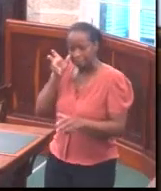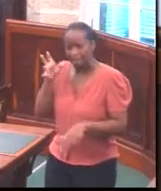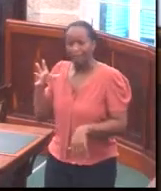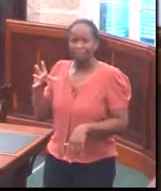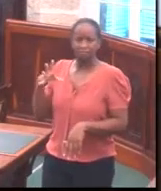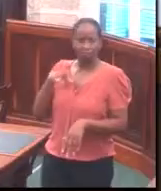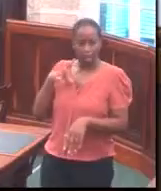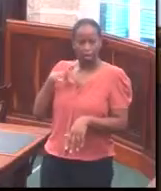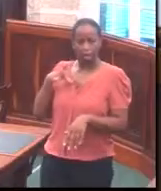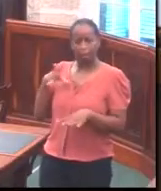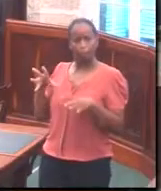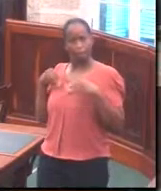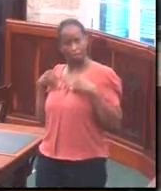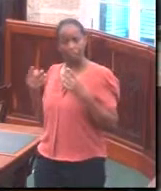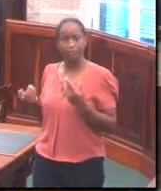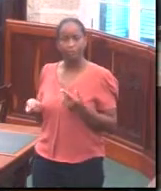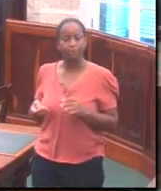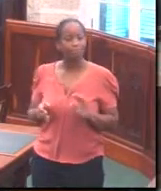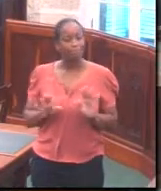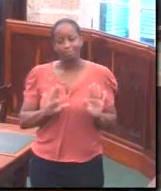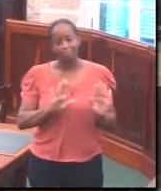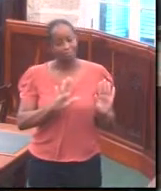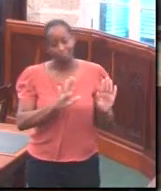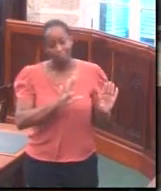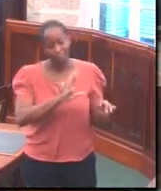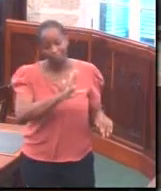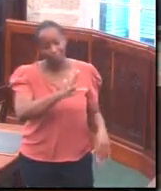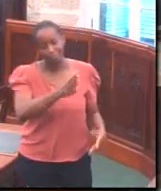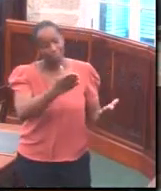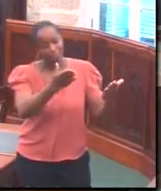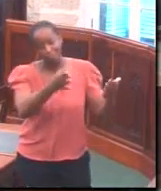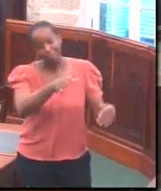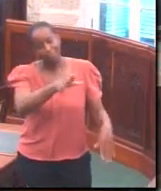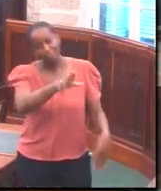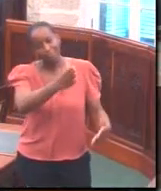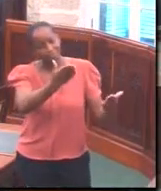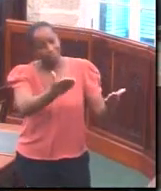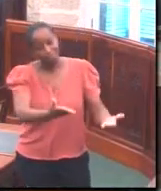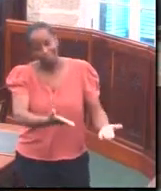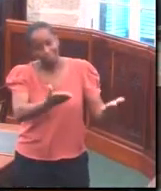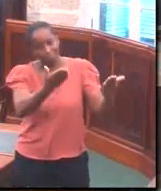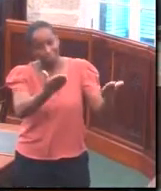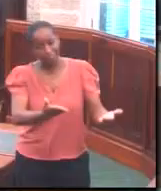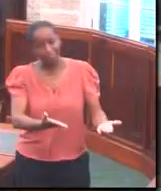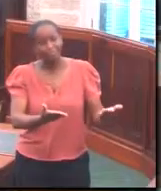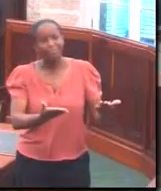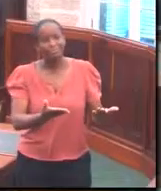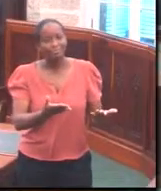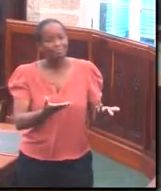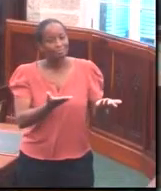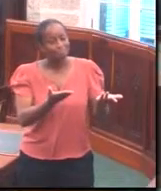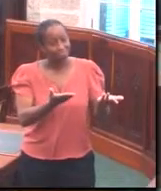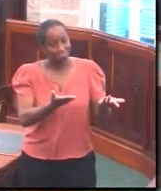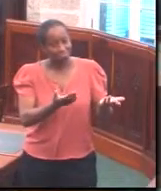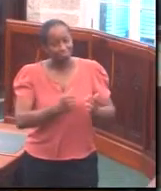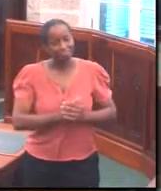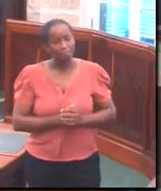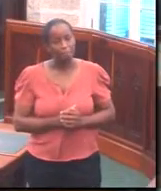Honourable member. Yes, Your Honor. Honourable, hold on.